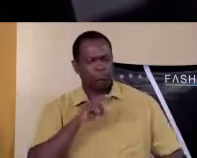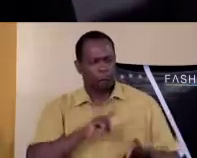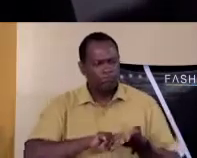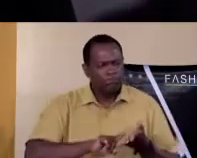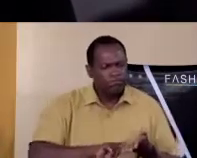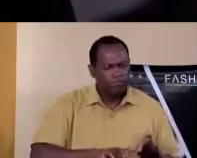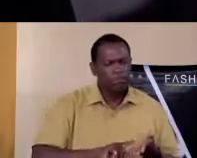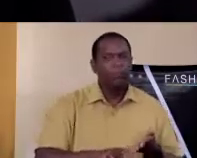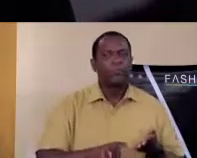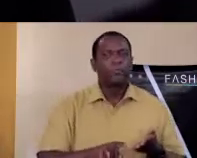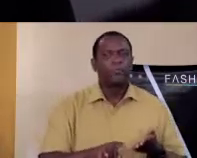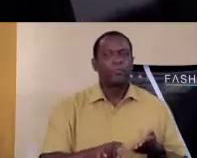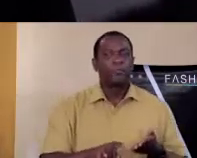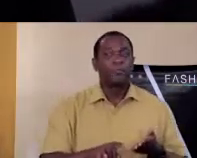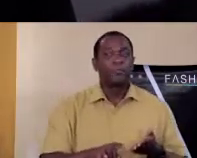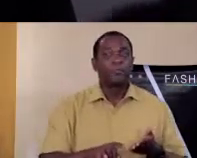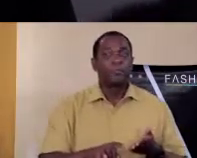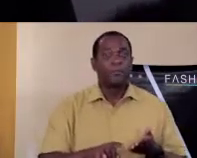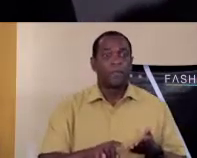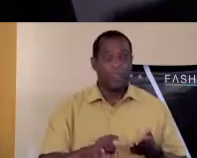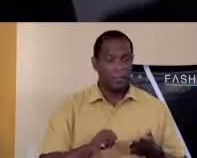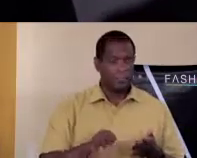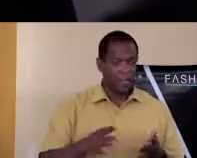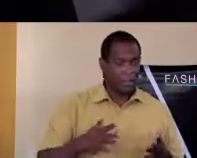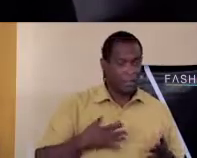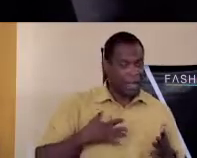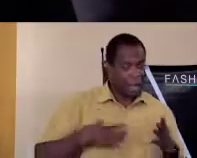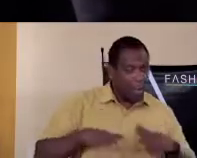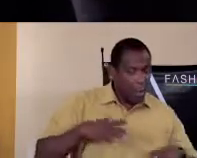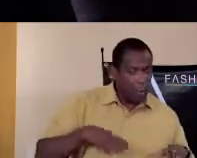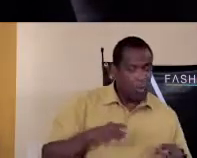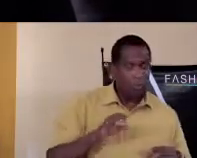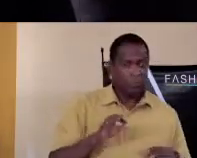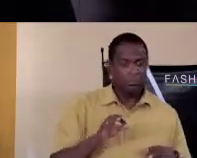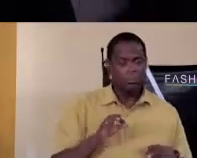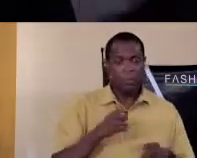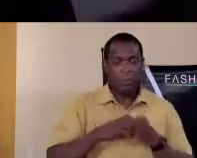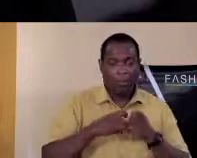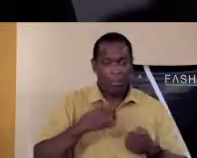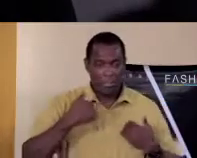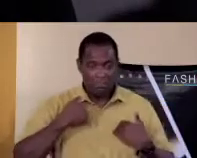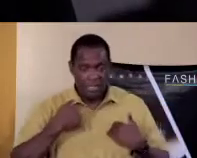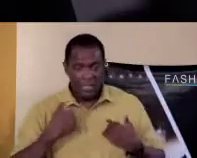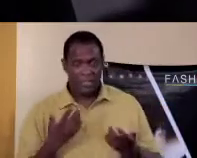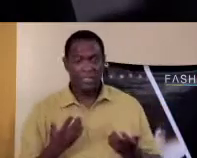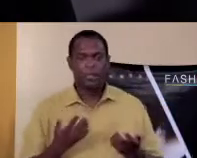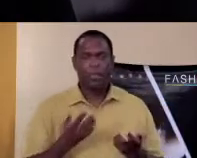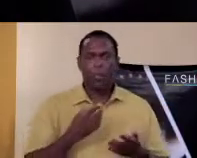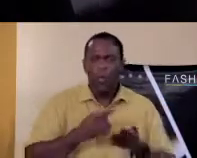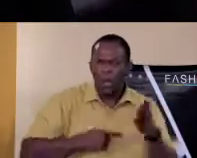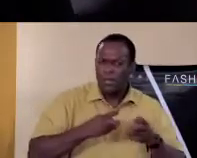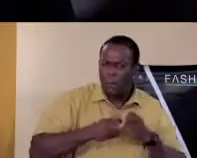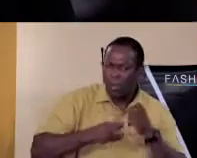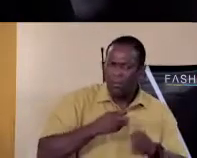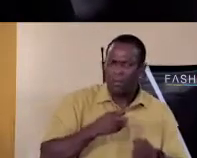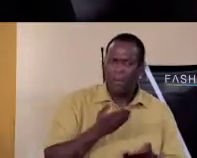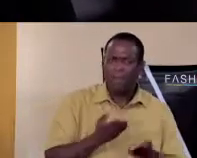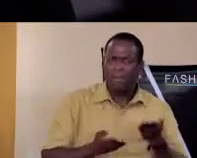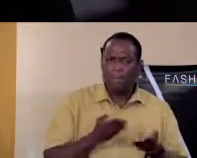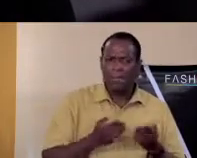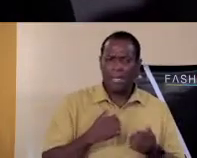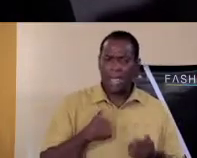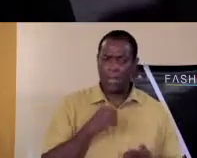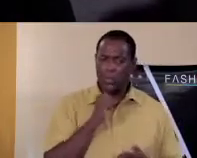that is something within yourself that's preventing you from moving forward? Or is it that, okay, maybe you just don't understand your